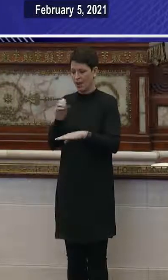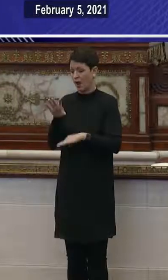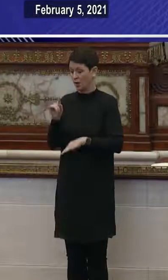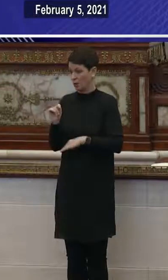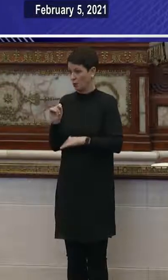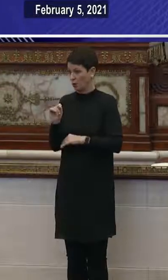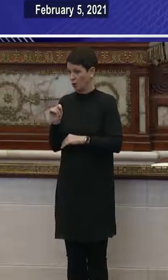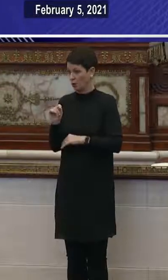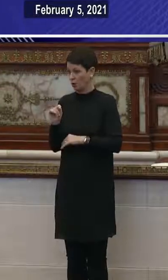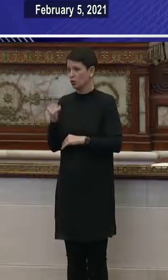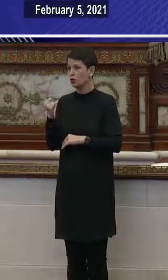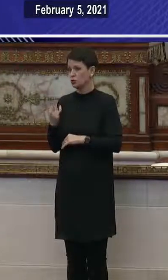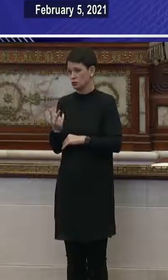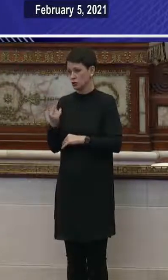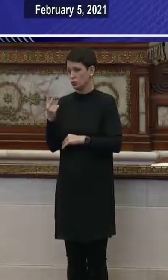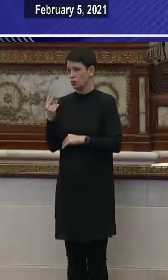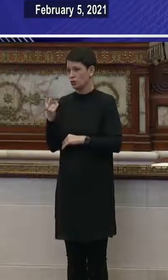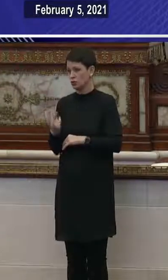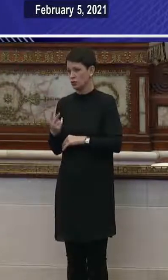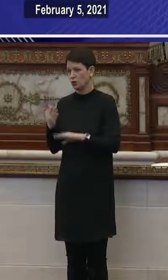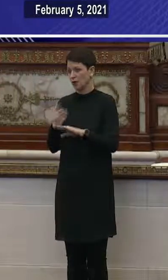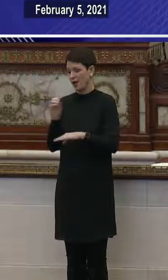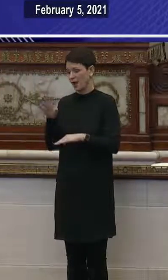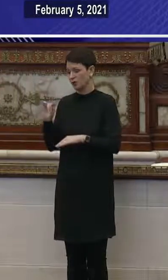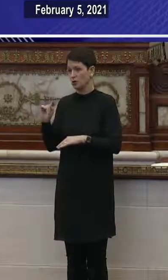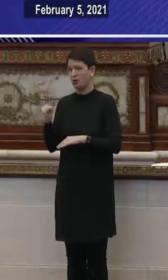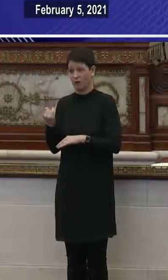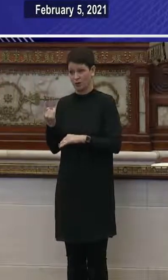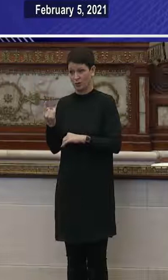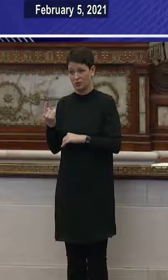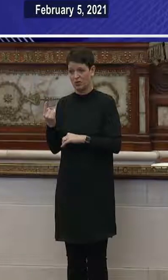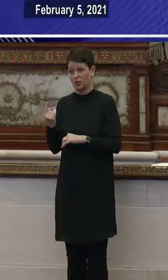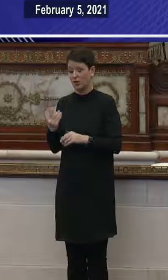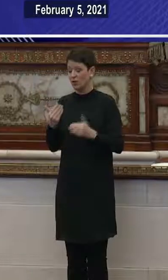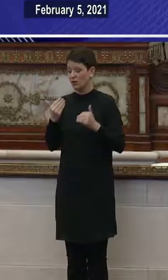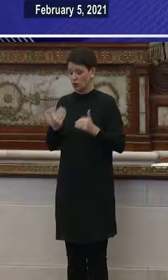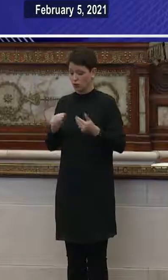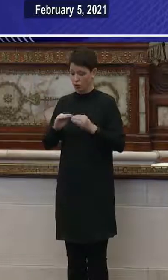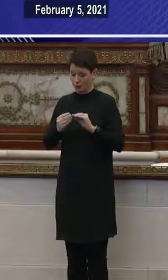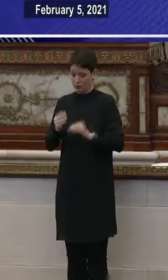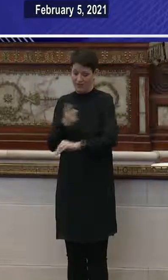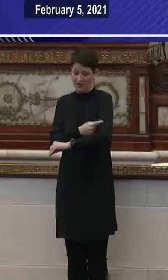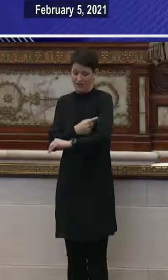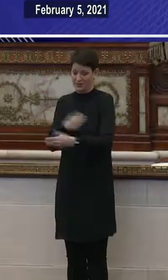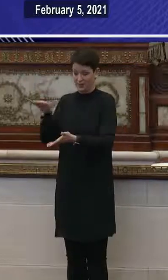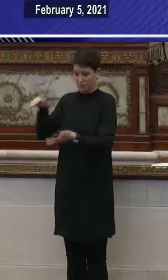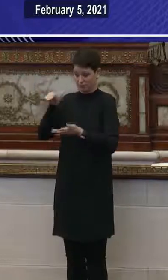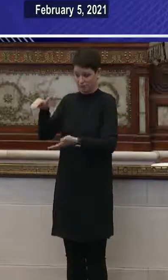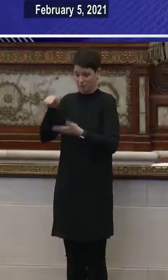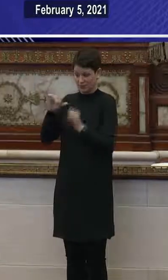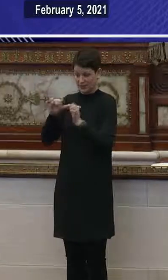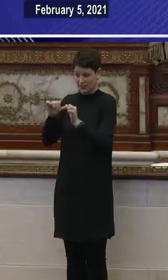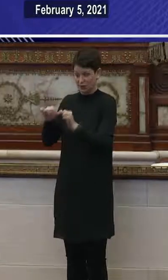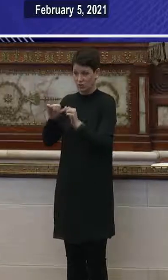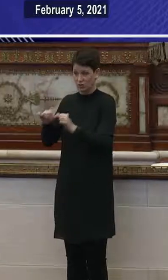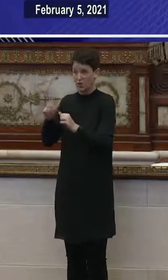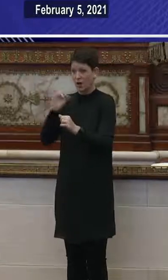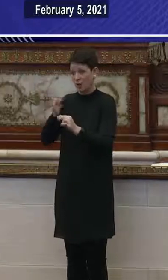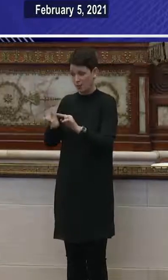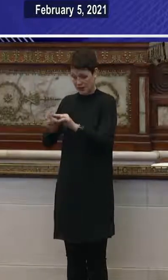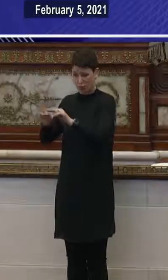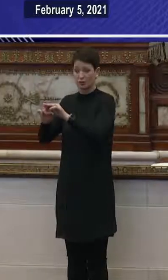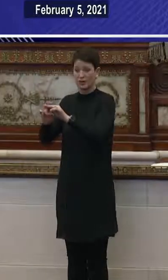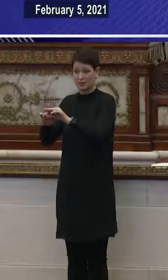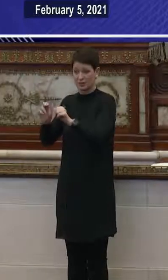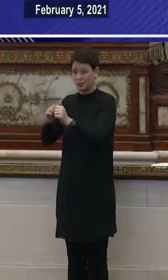so? 2/3 of the adult population by October 1st. That's okay. If that current rate of vaccines continues. I hope it's going to grow over time, but we